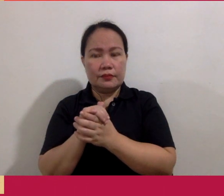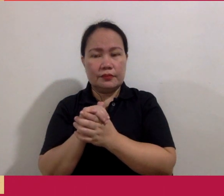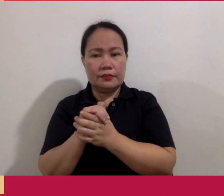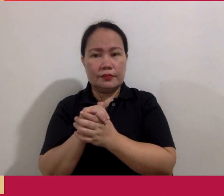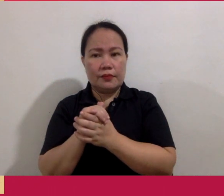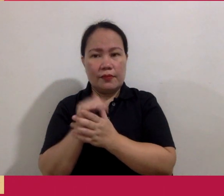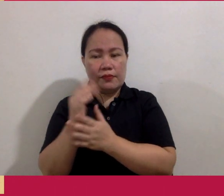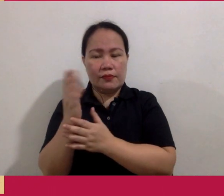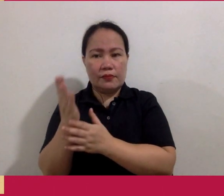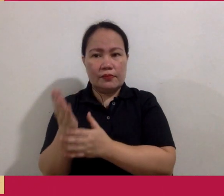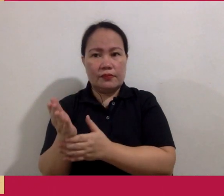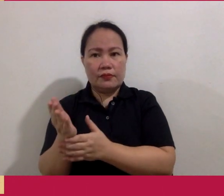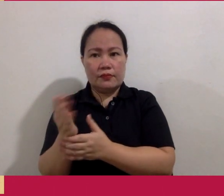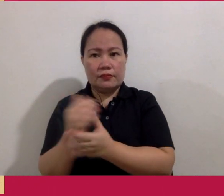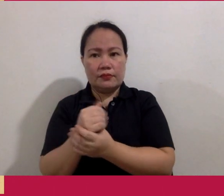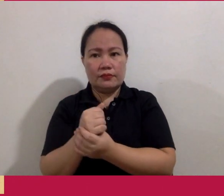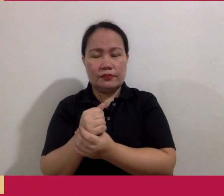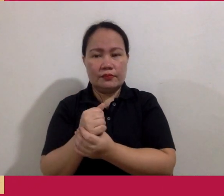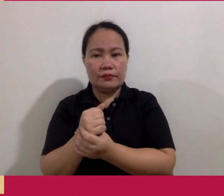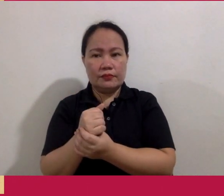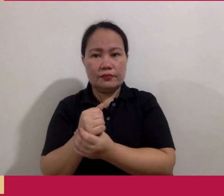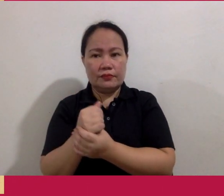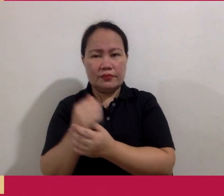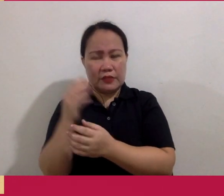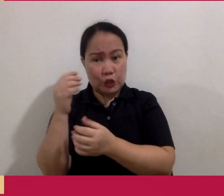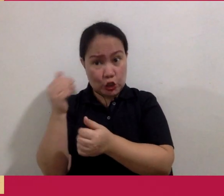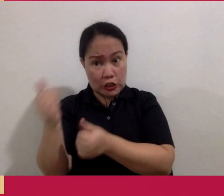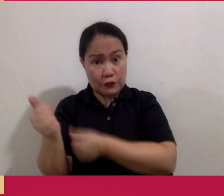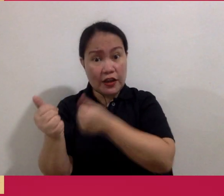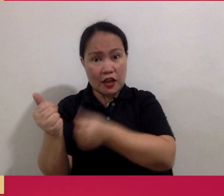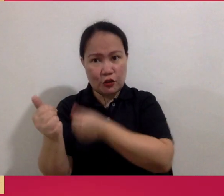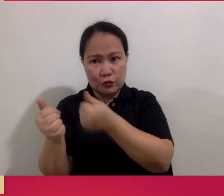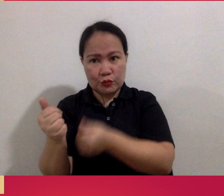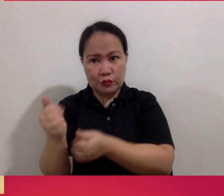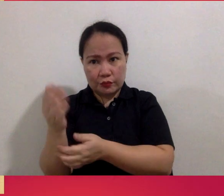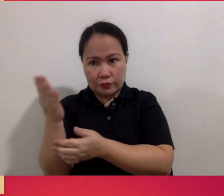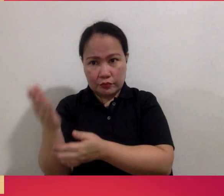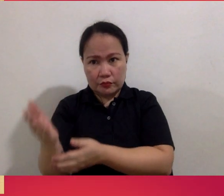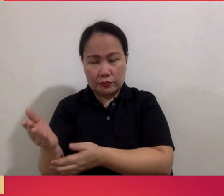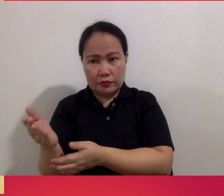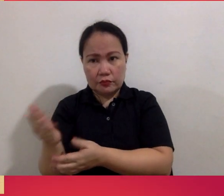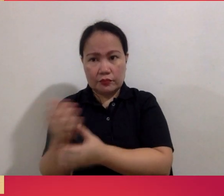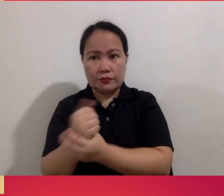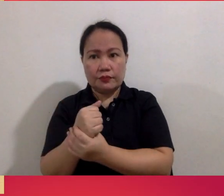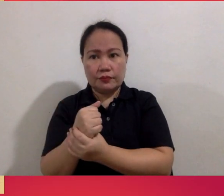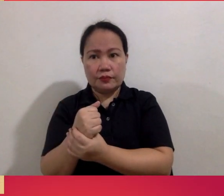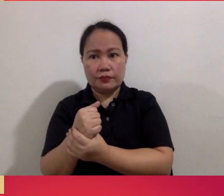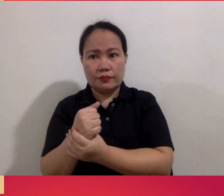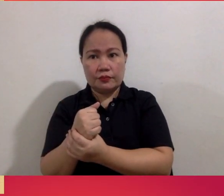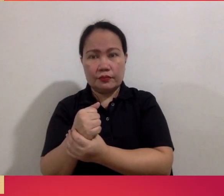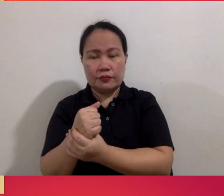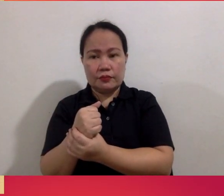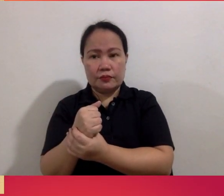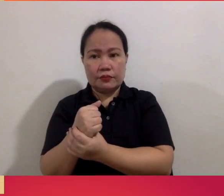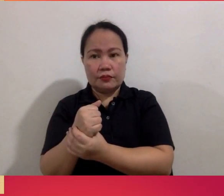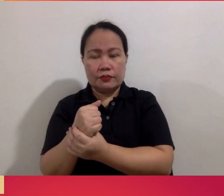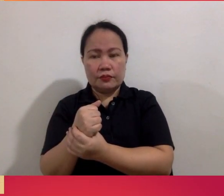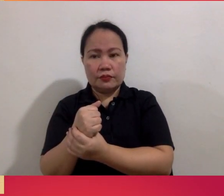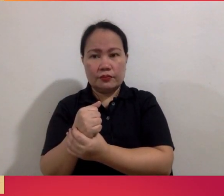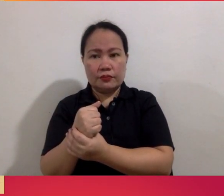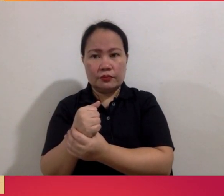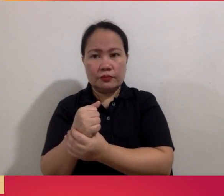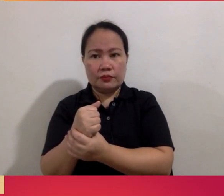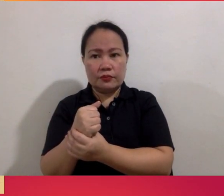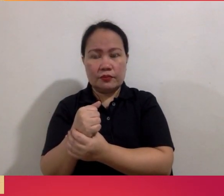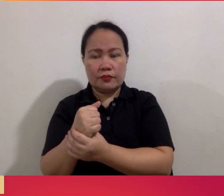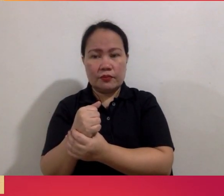is our c, all over 2 times 1. And then, simplify lang natin. 5 positive or negative